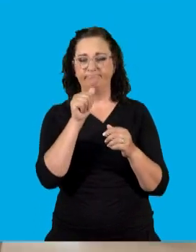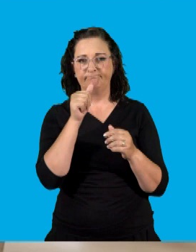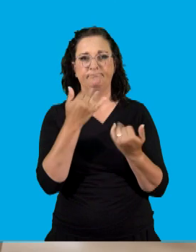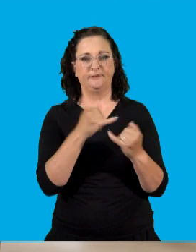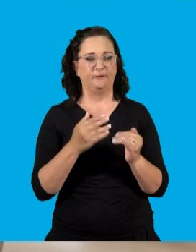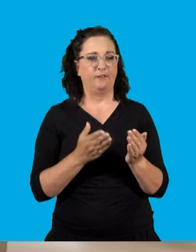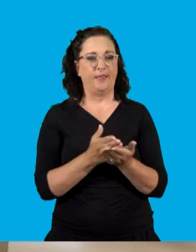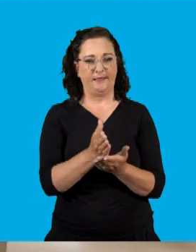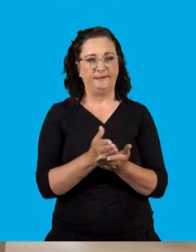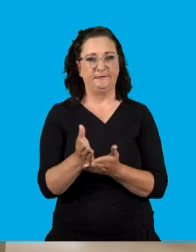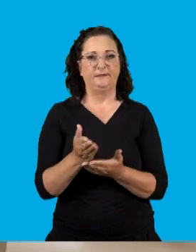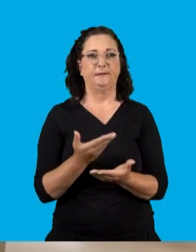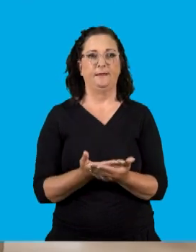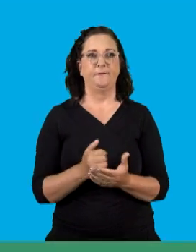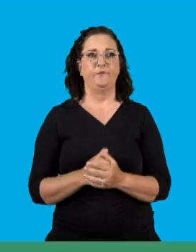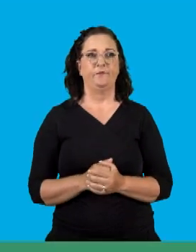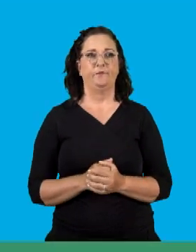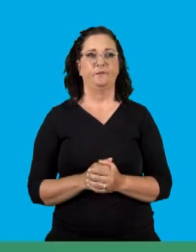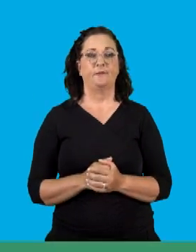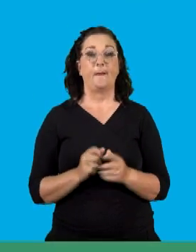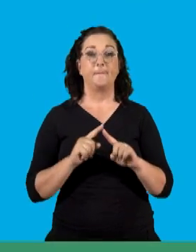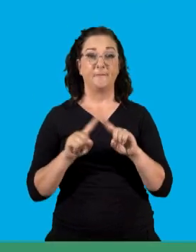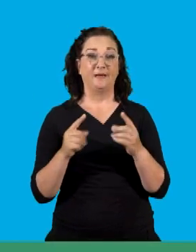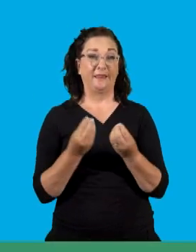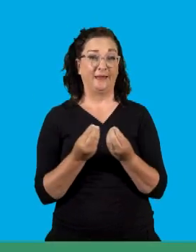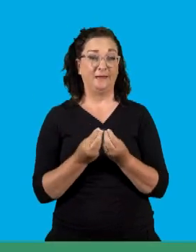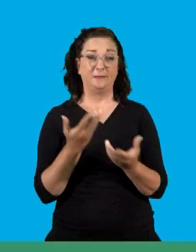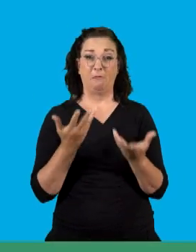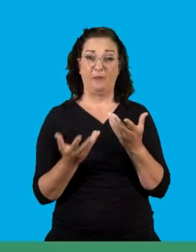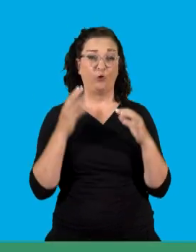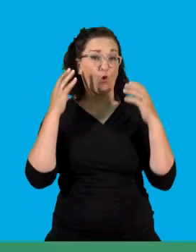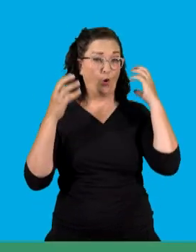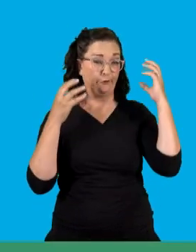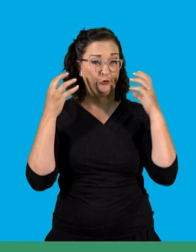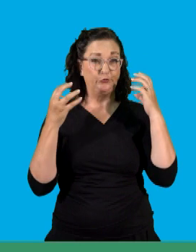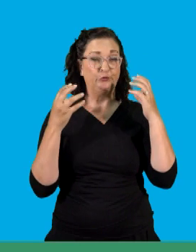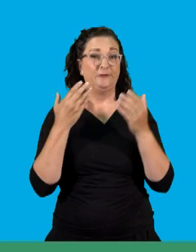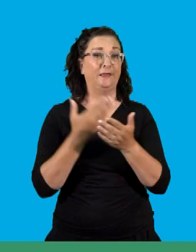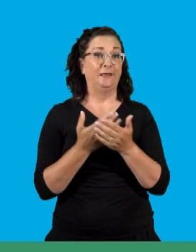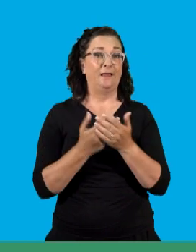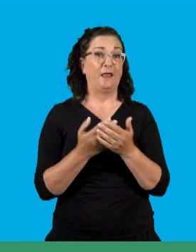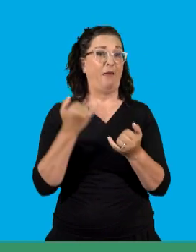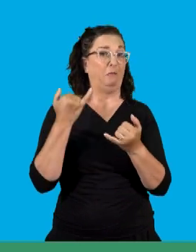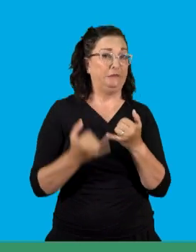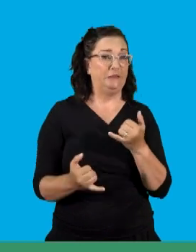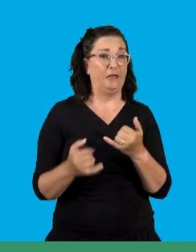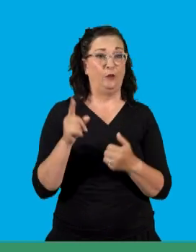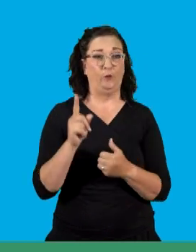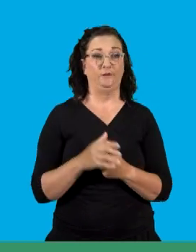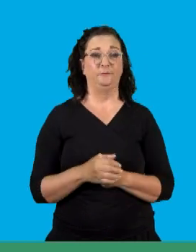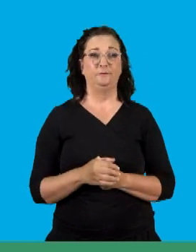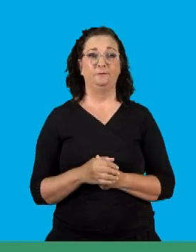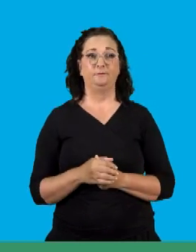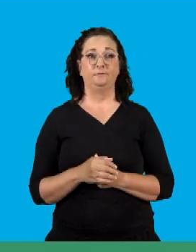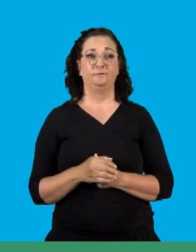common errors recap. Here are the misconceptions for contemporary socio-economic issues as the lesson that we were